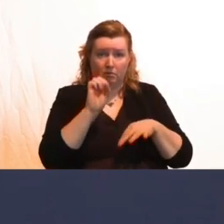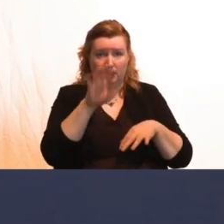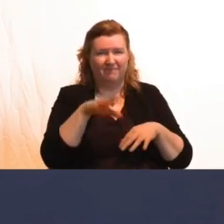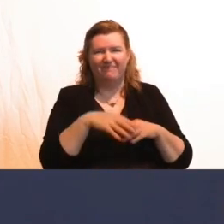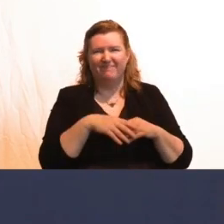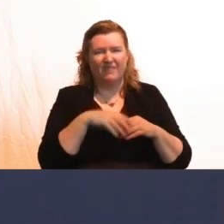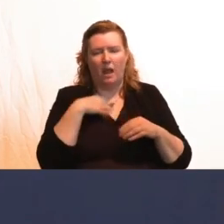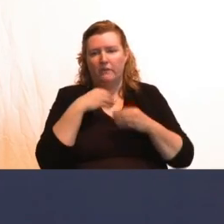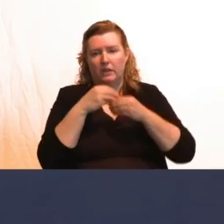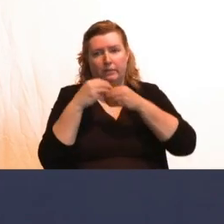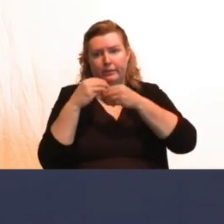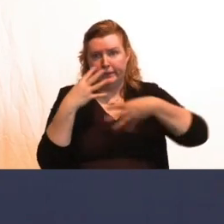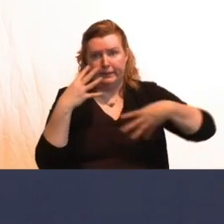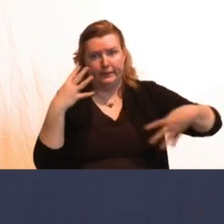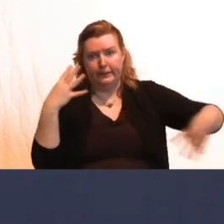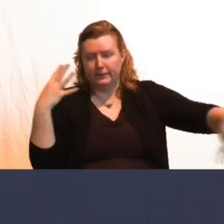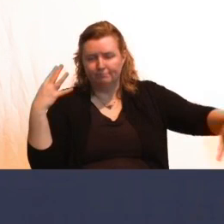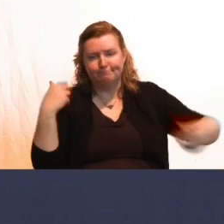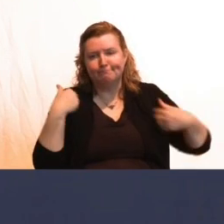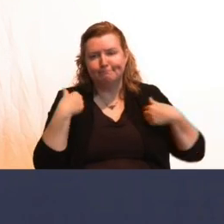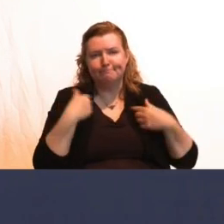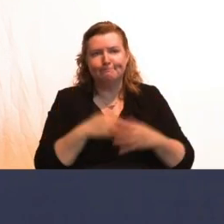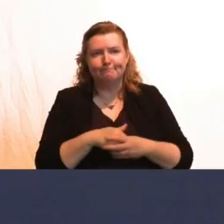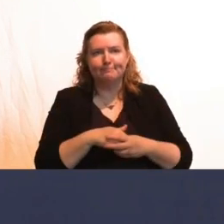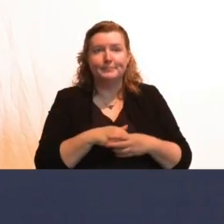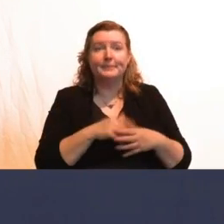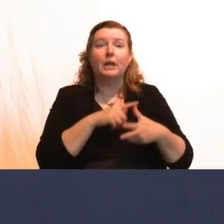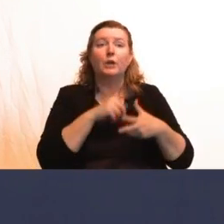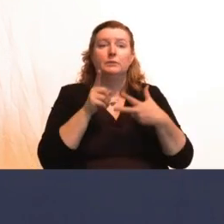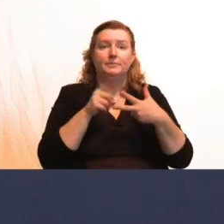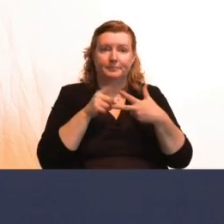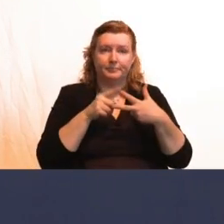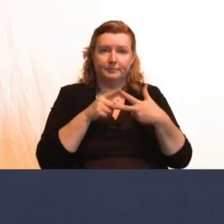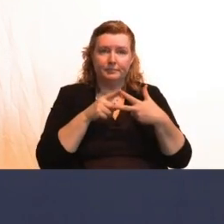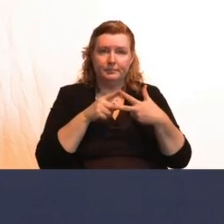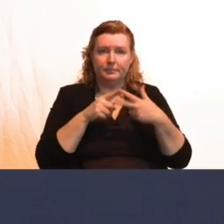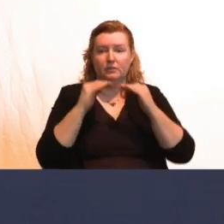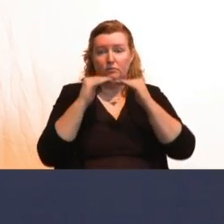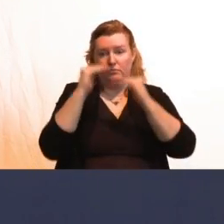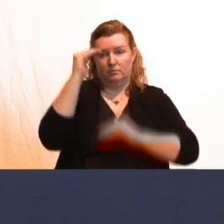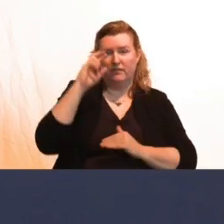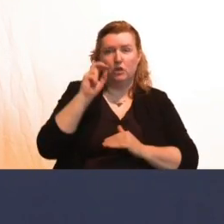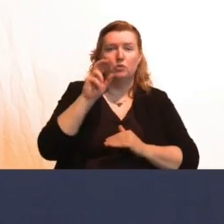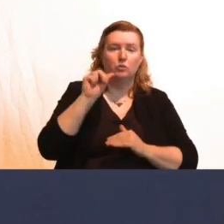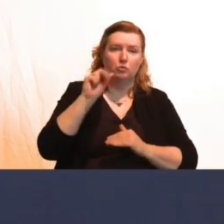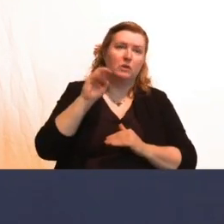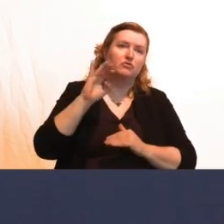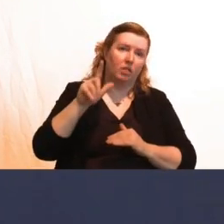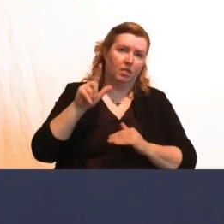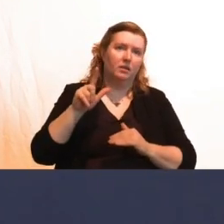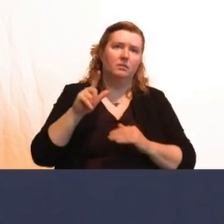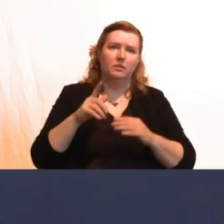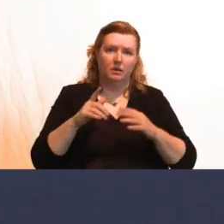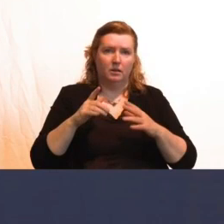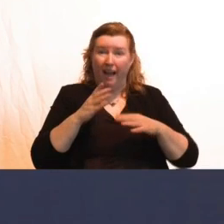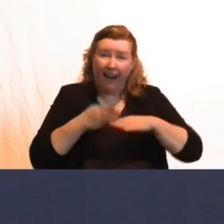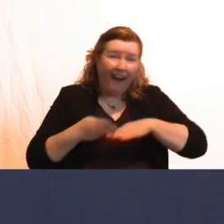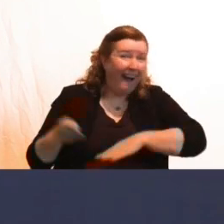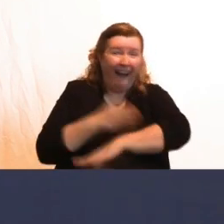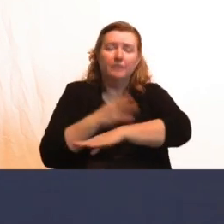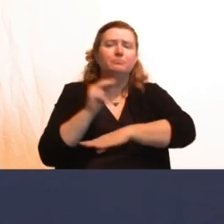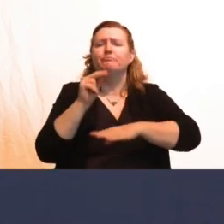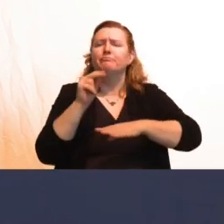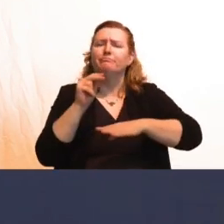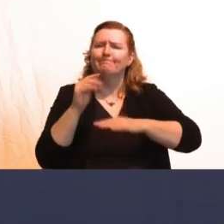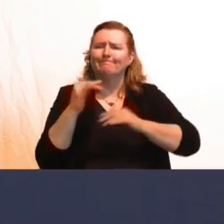made progress, but we're not to the point where I think Judy or her team or I would find acceptable. It's just a grind. We're closer on the